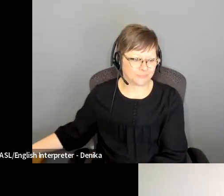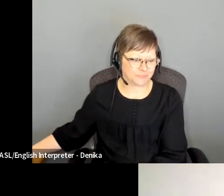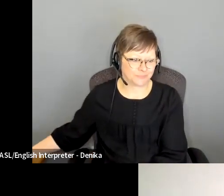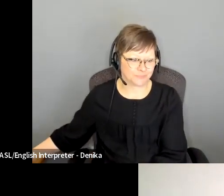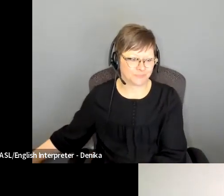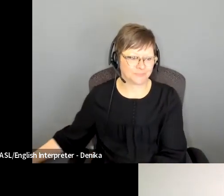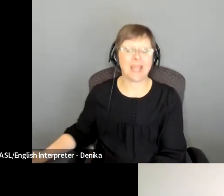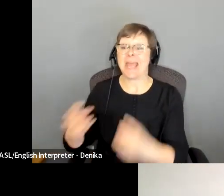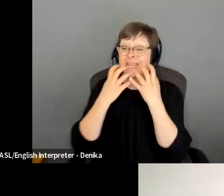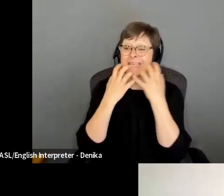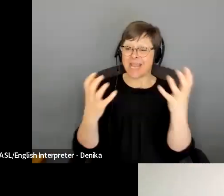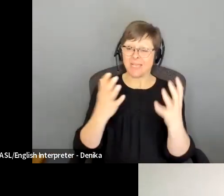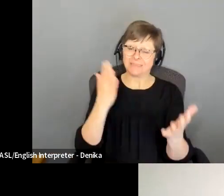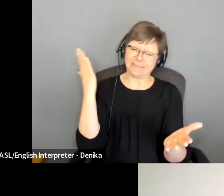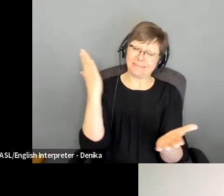Yeah, yell stop.